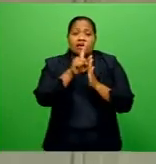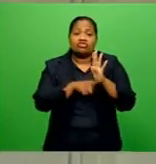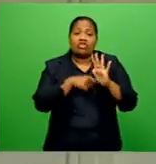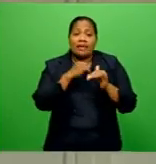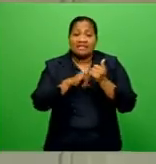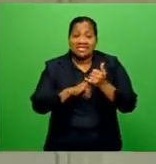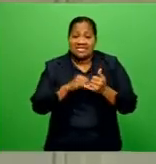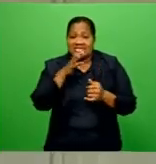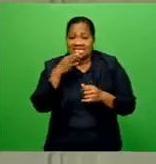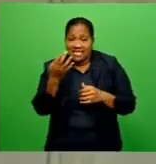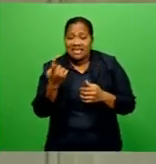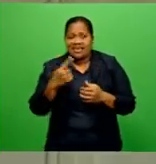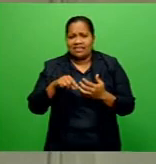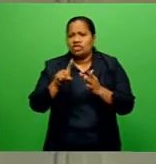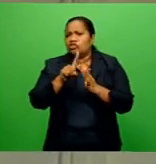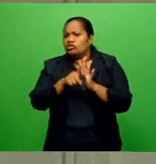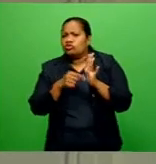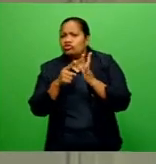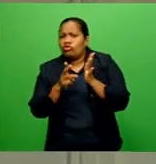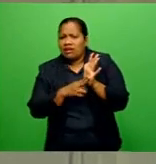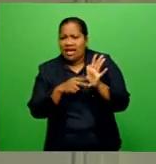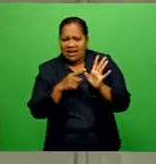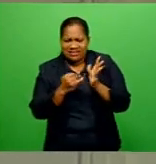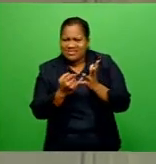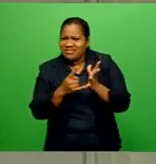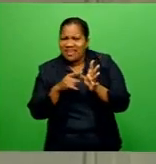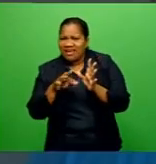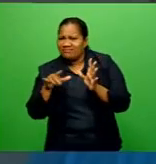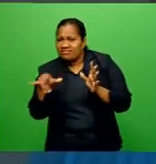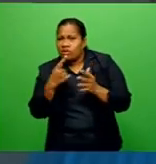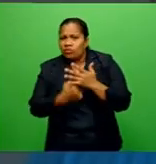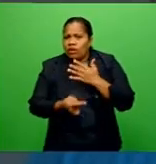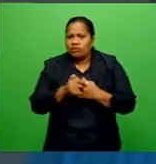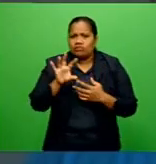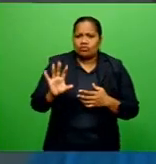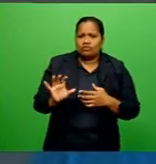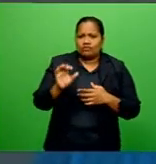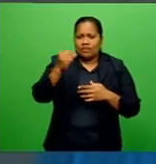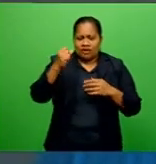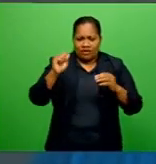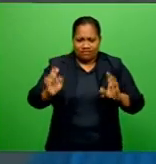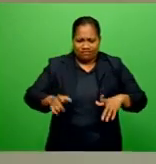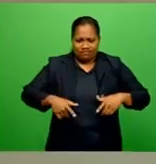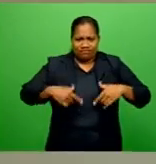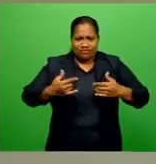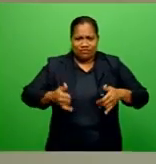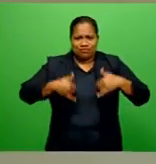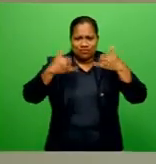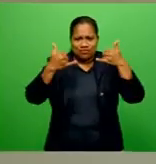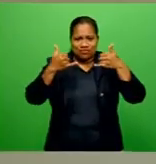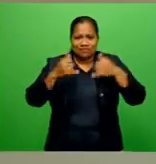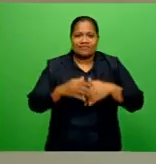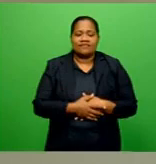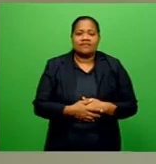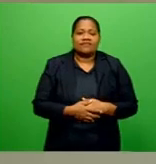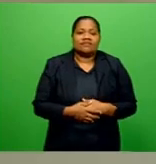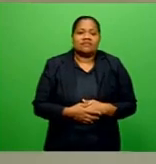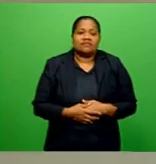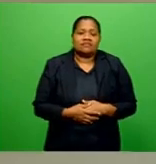beat Chonasa Kabita to win the heavyweight title. It